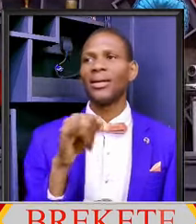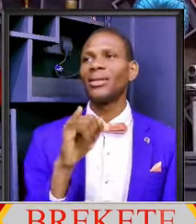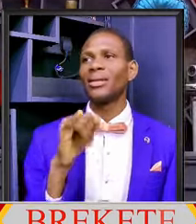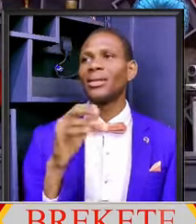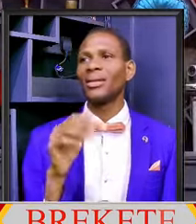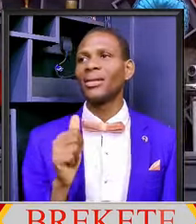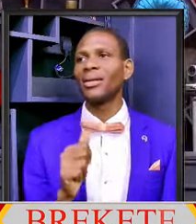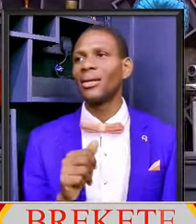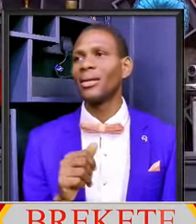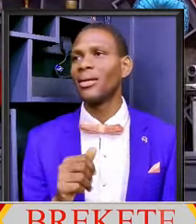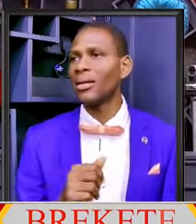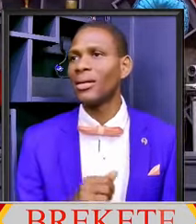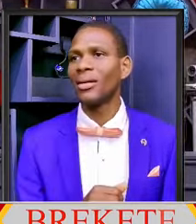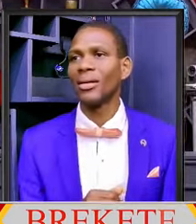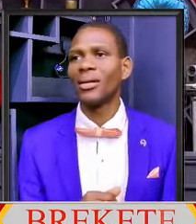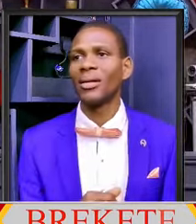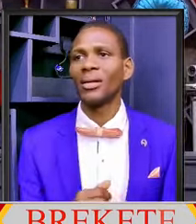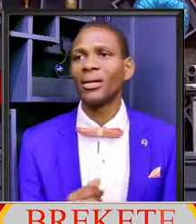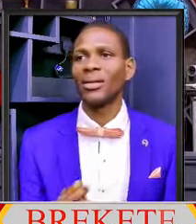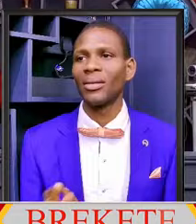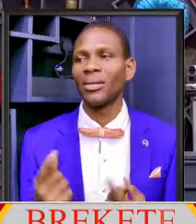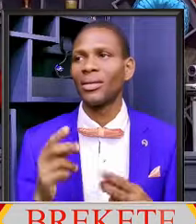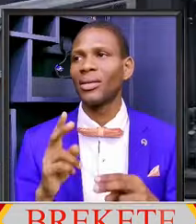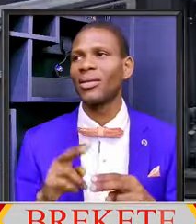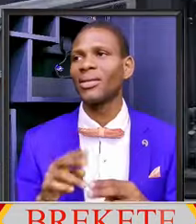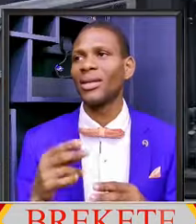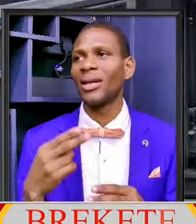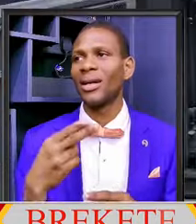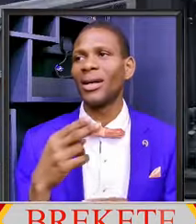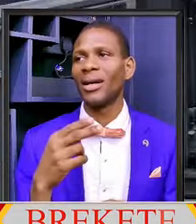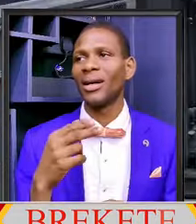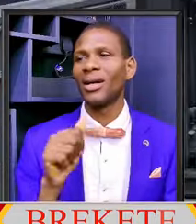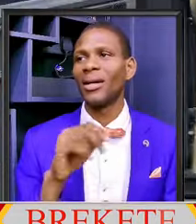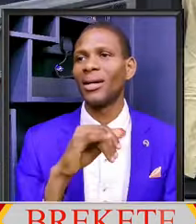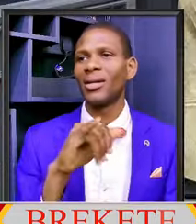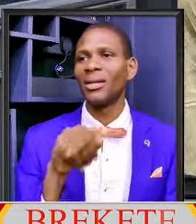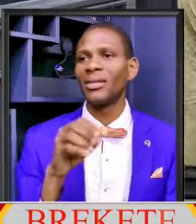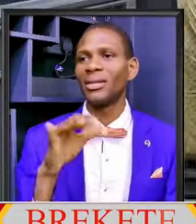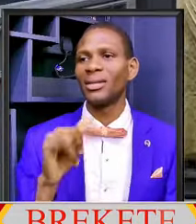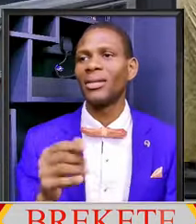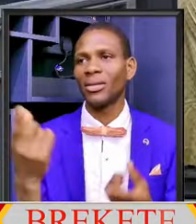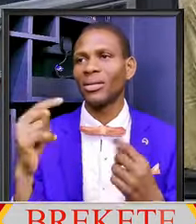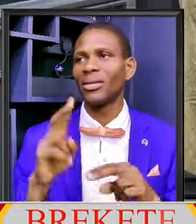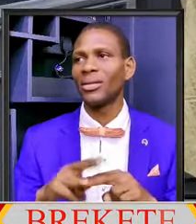Hajia Jumakato. Oh, yeah, Hajia, see seat now. Come see seat here.